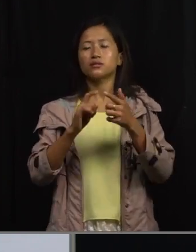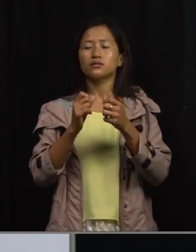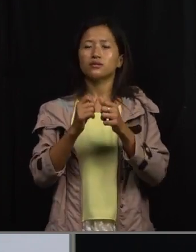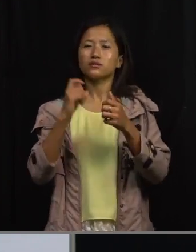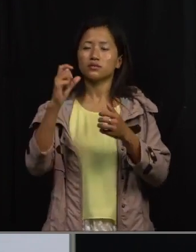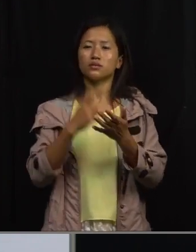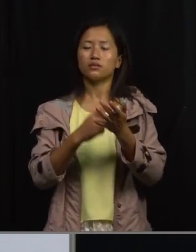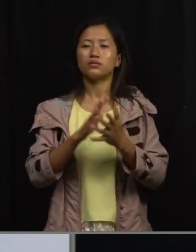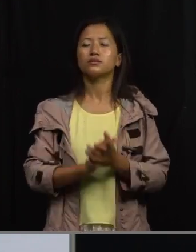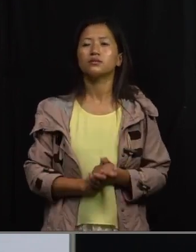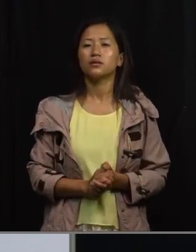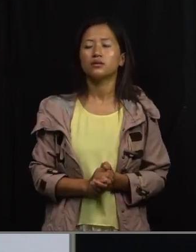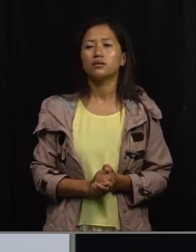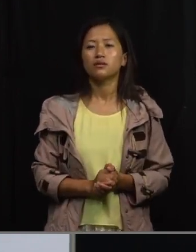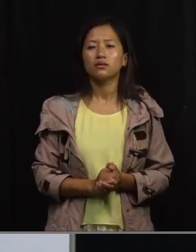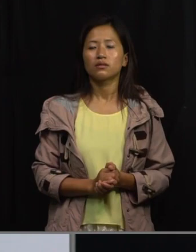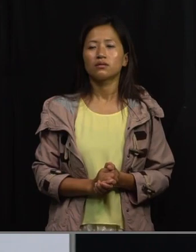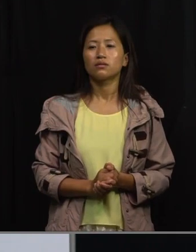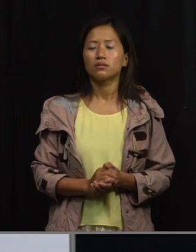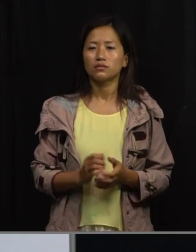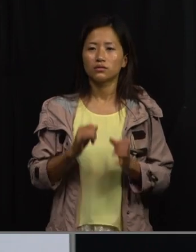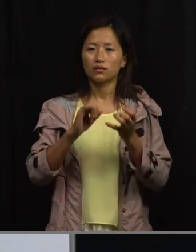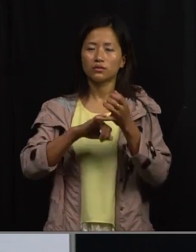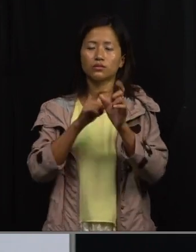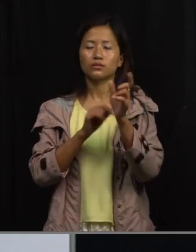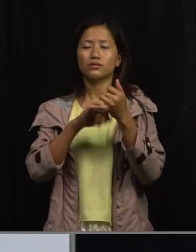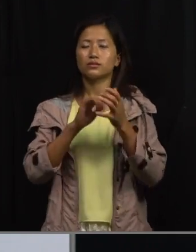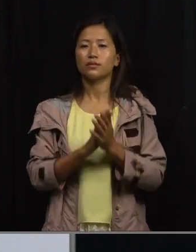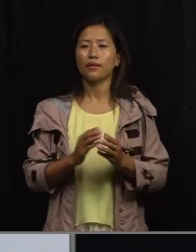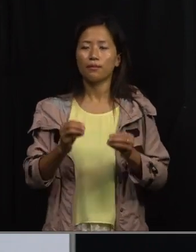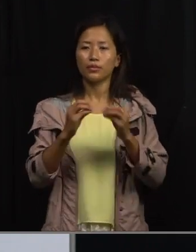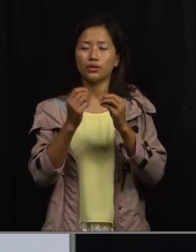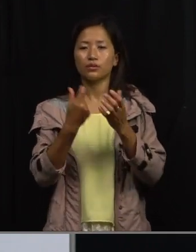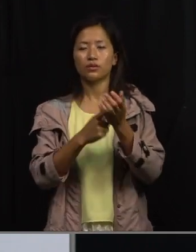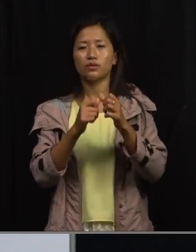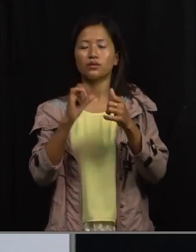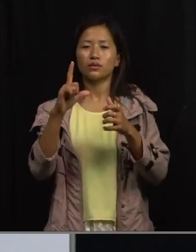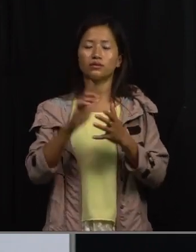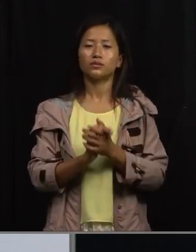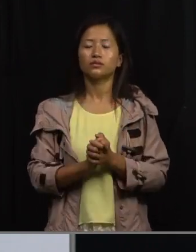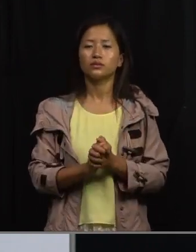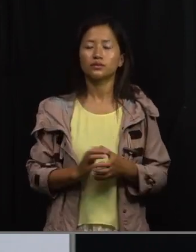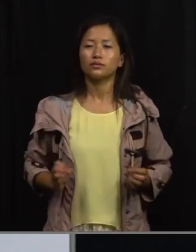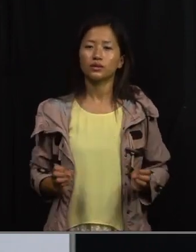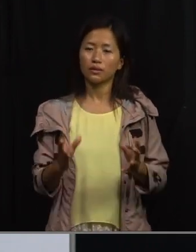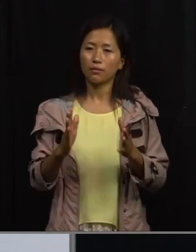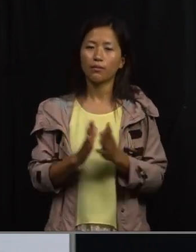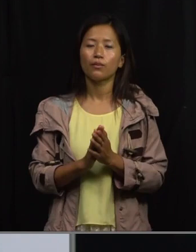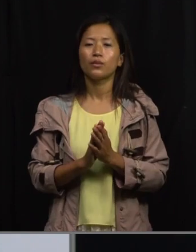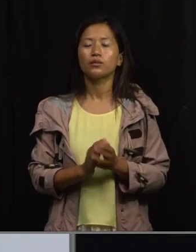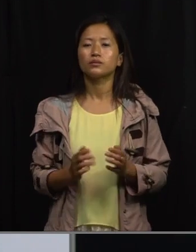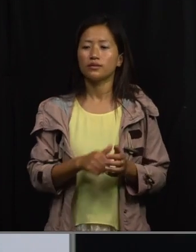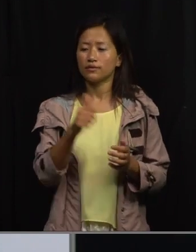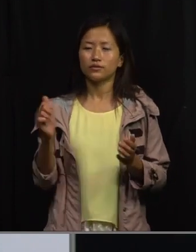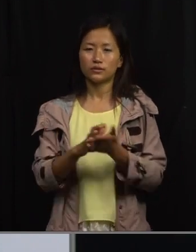And also, the system of burial became more elaborate, and also belief in the life